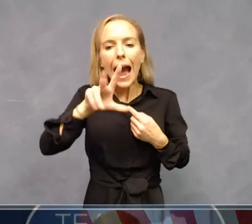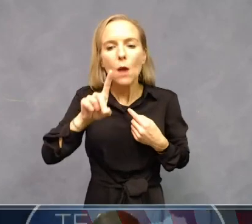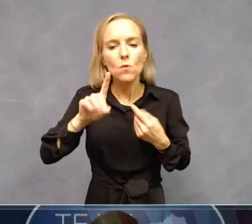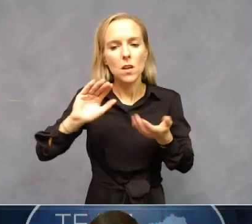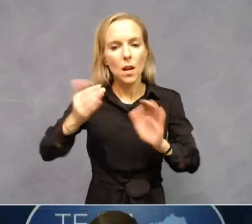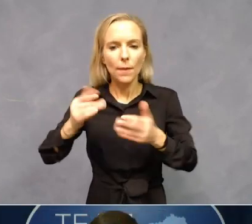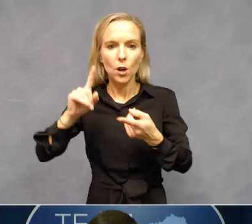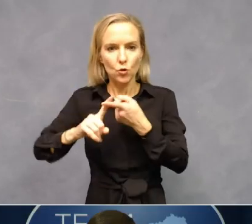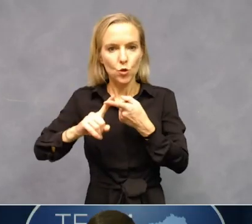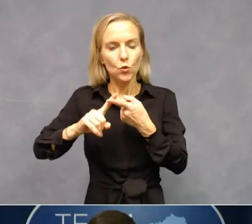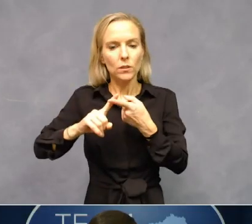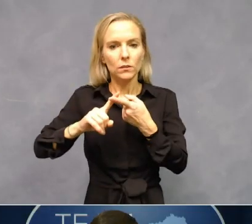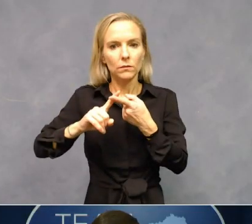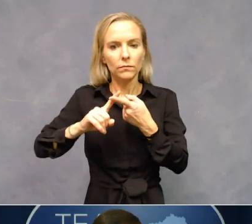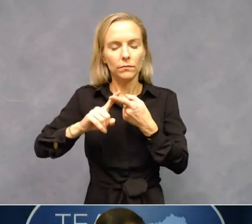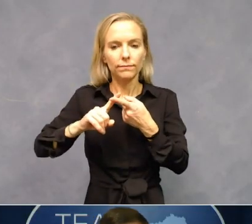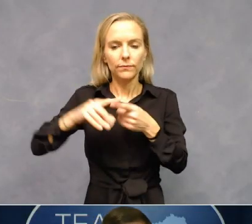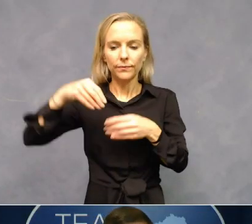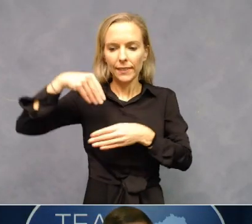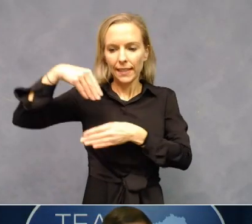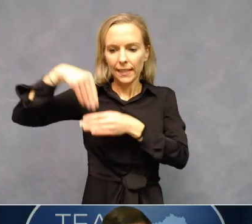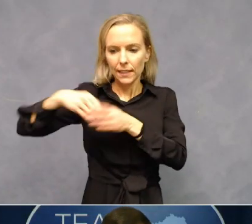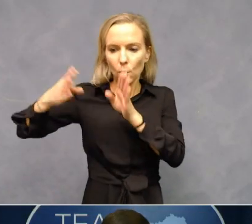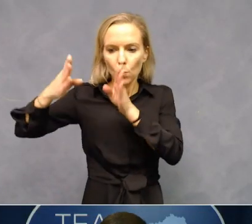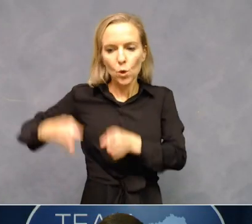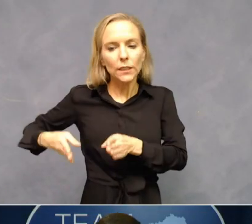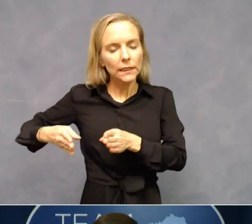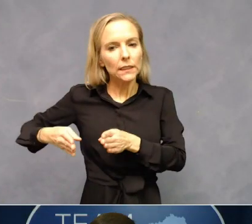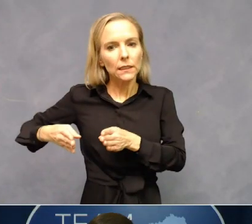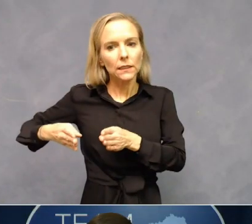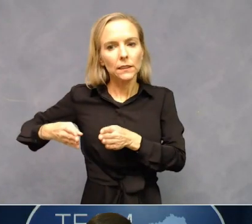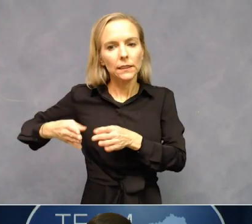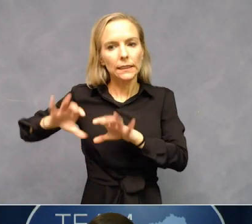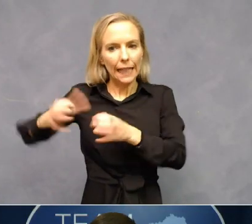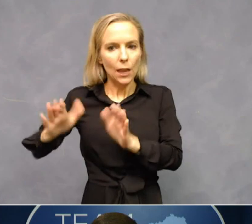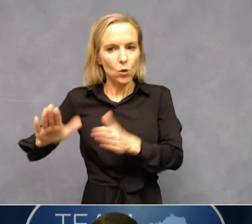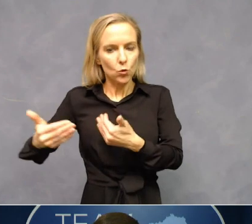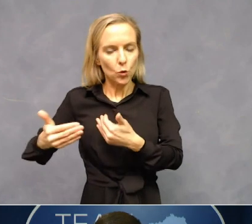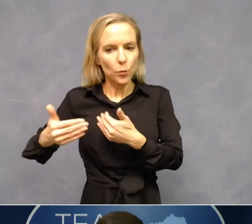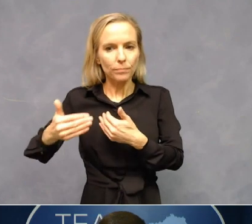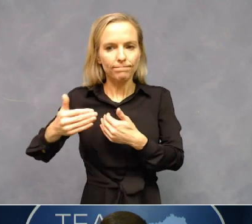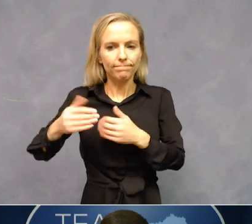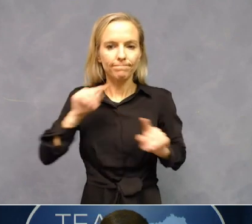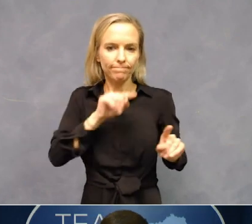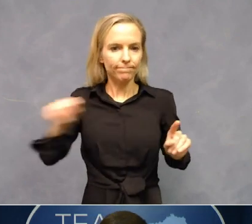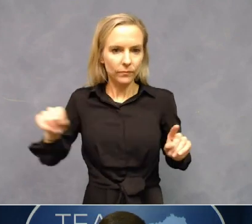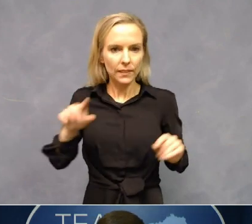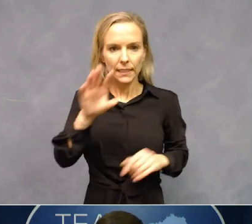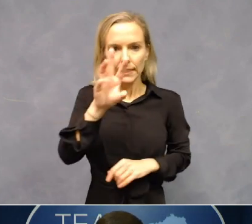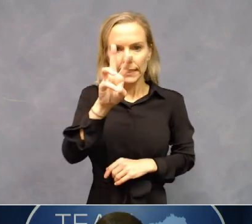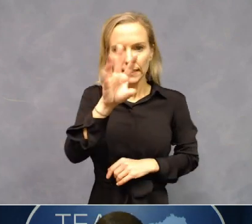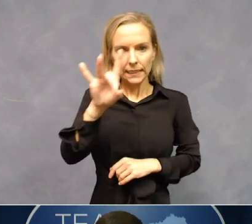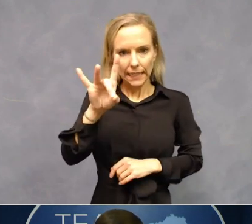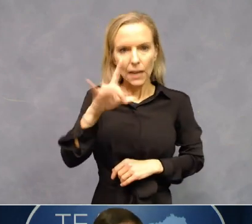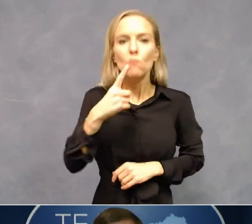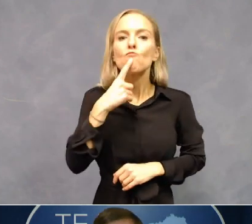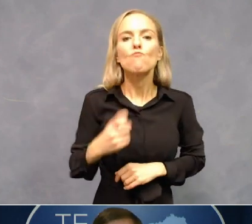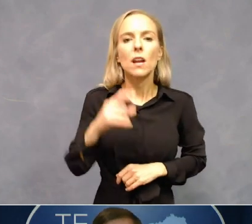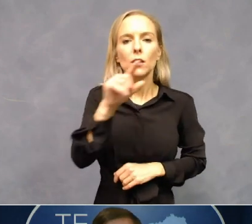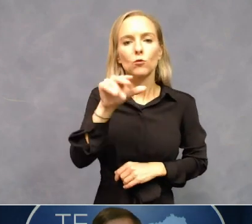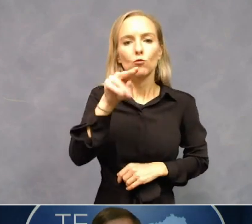broader in-person experience. So today we have 68 red zone